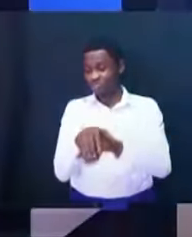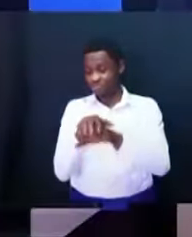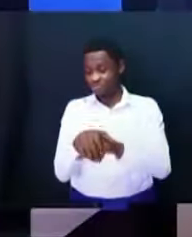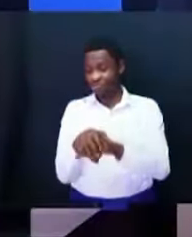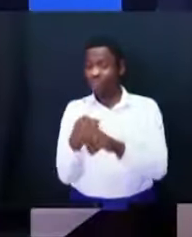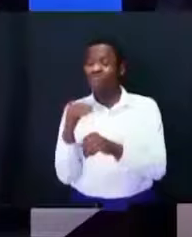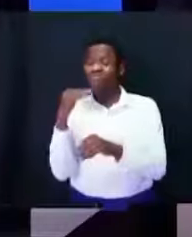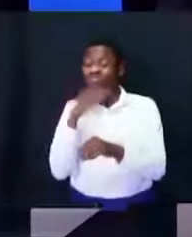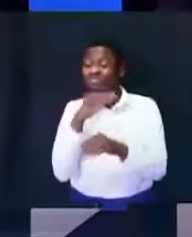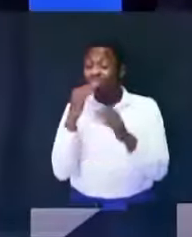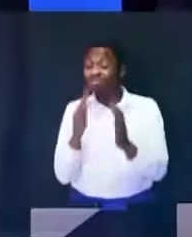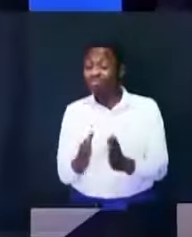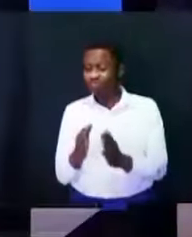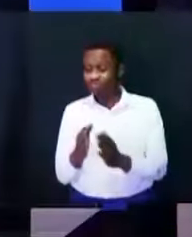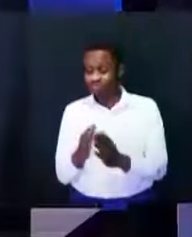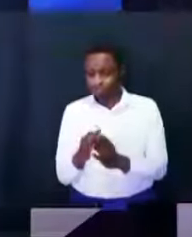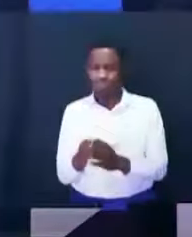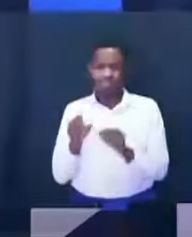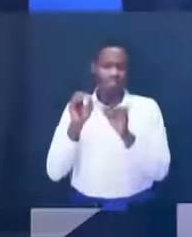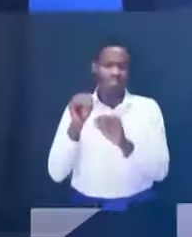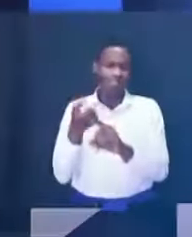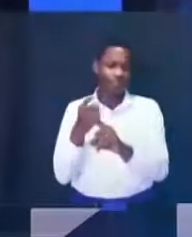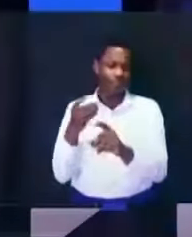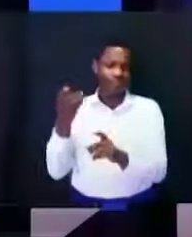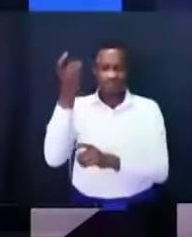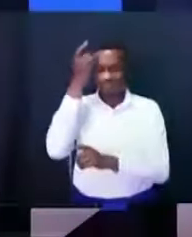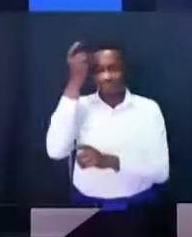Liars the source of their teaching is